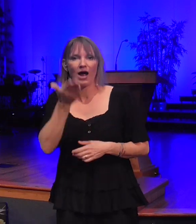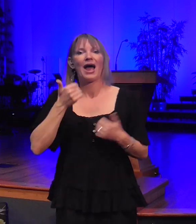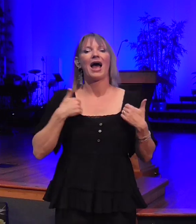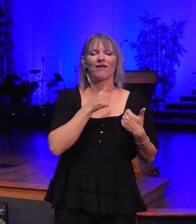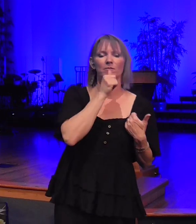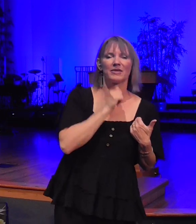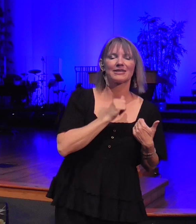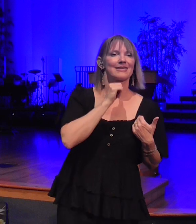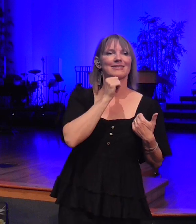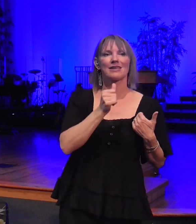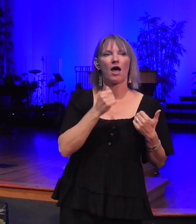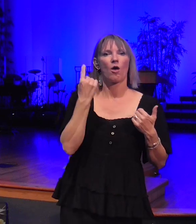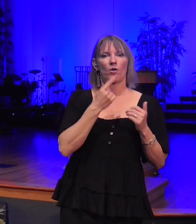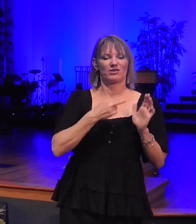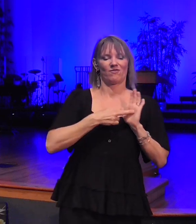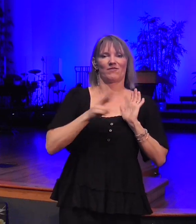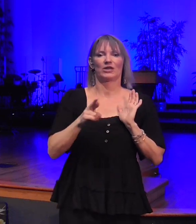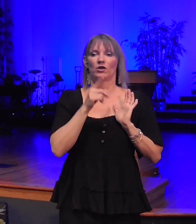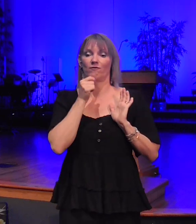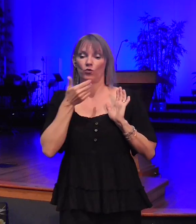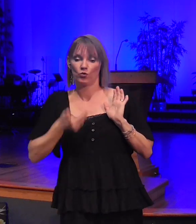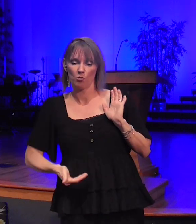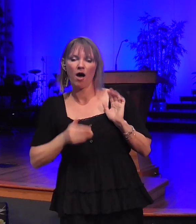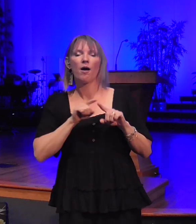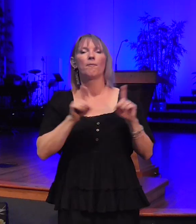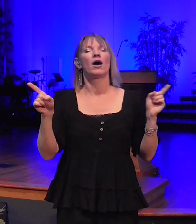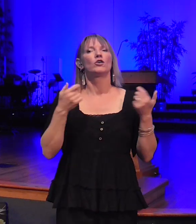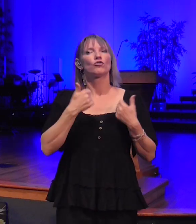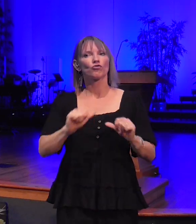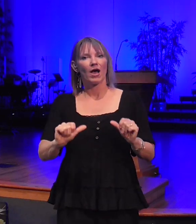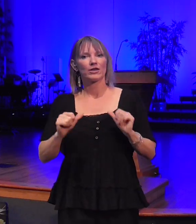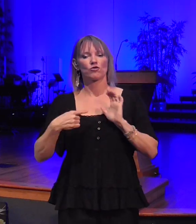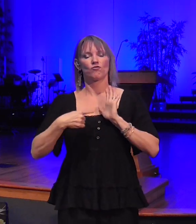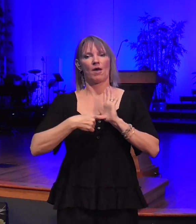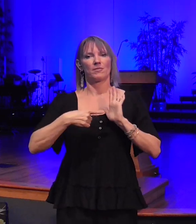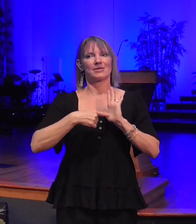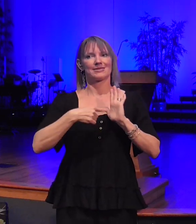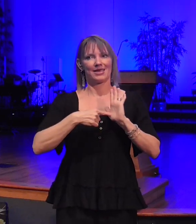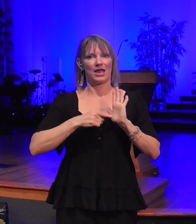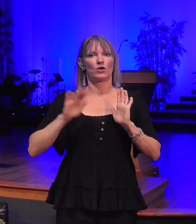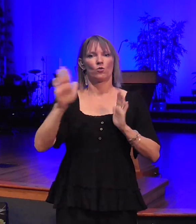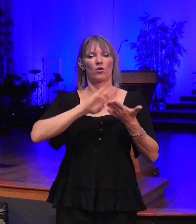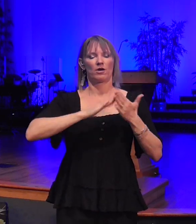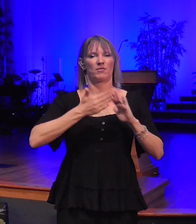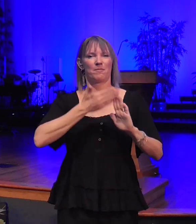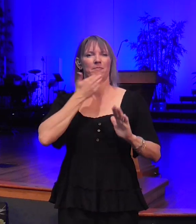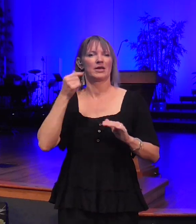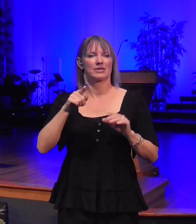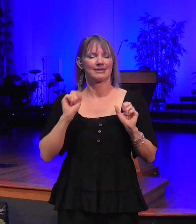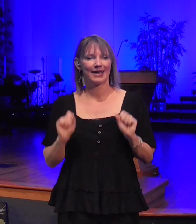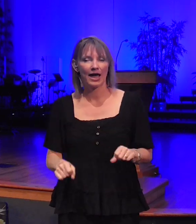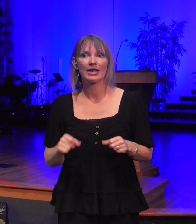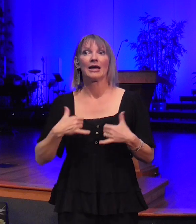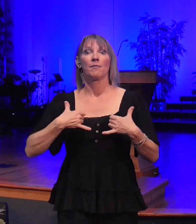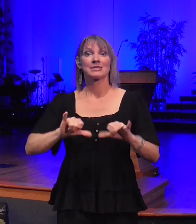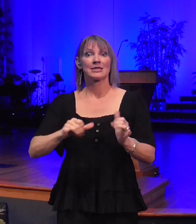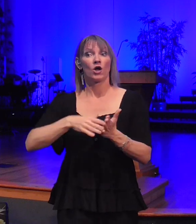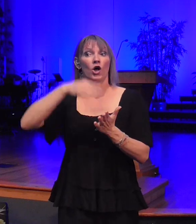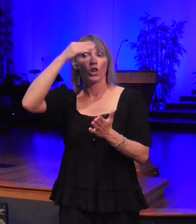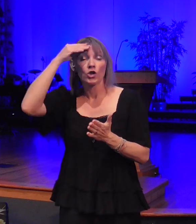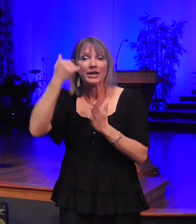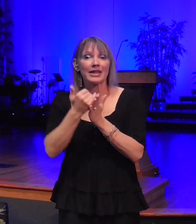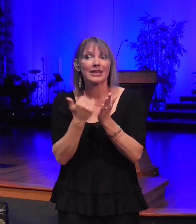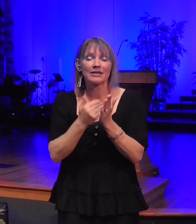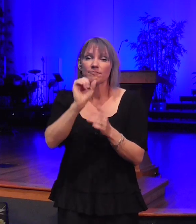reflection on yourself, but to seek to be the best representative of your community that you can. Still learning all those lessons now, but boy, did